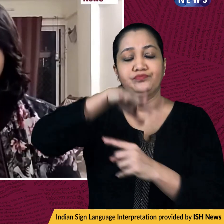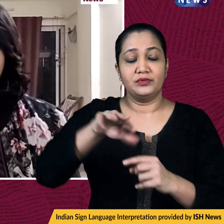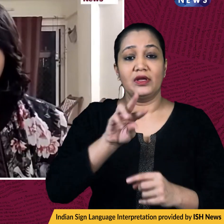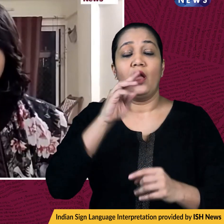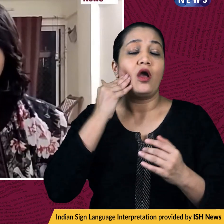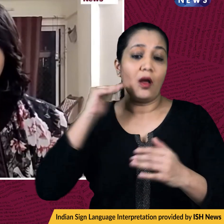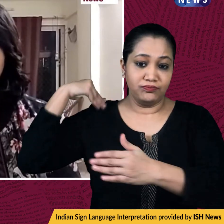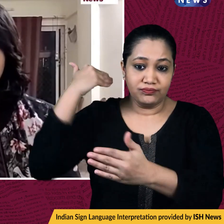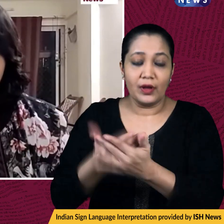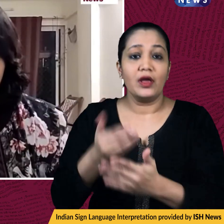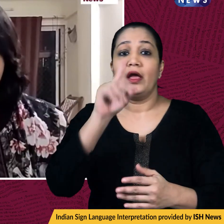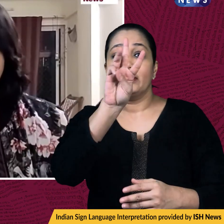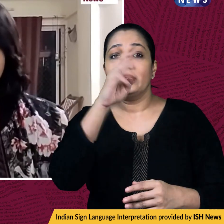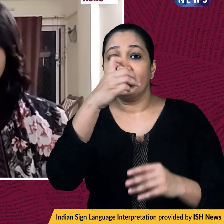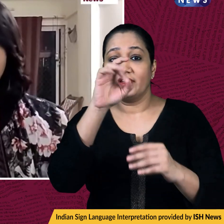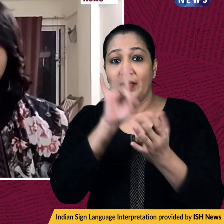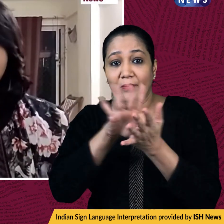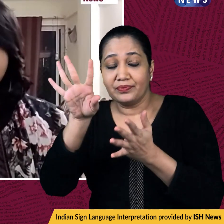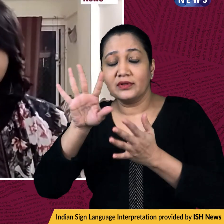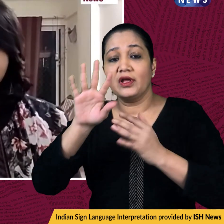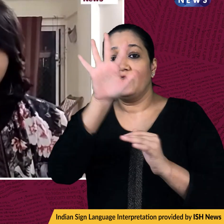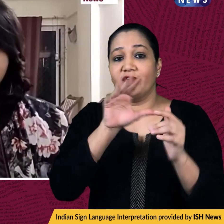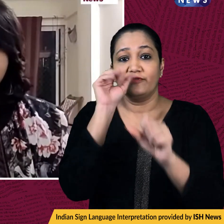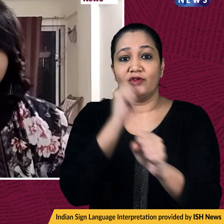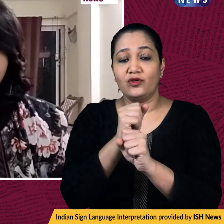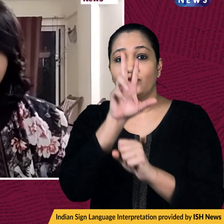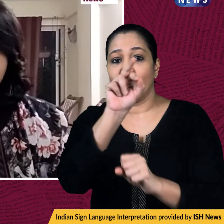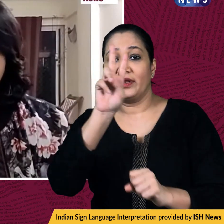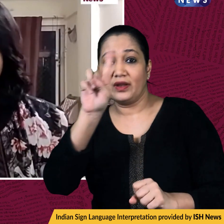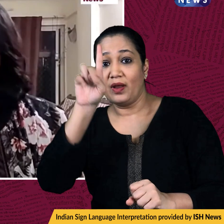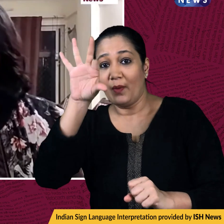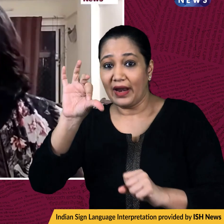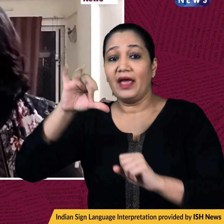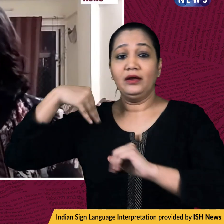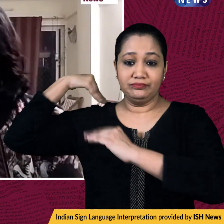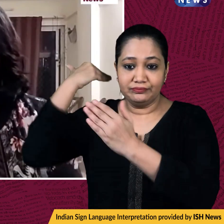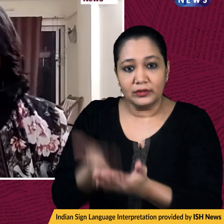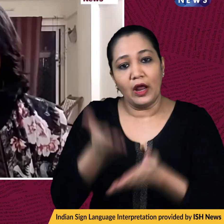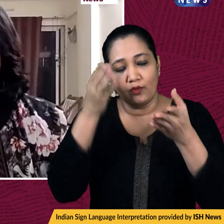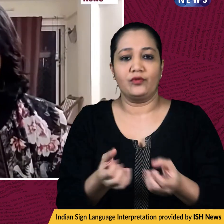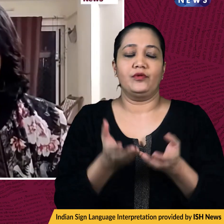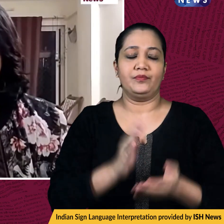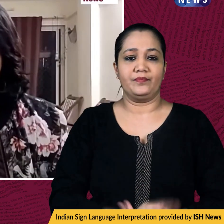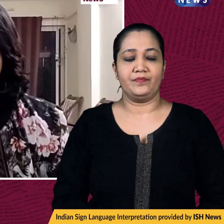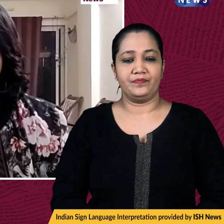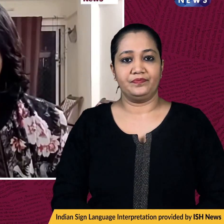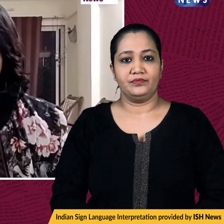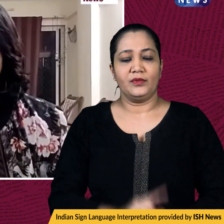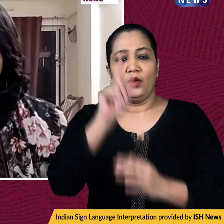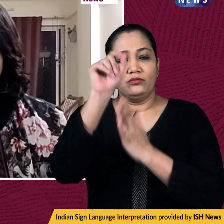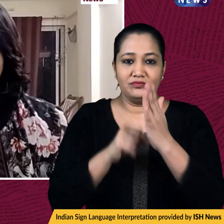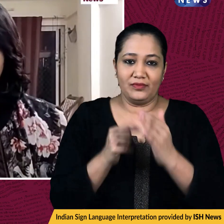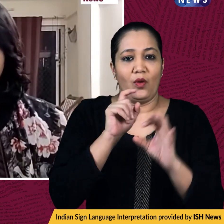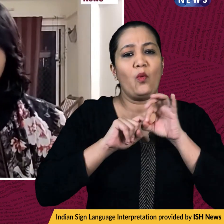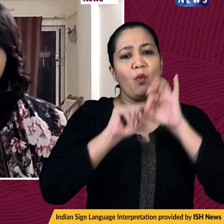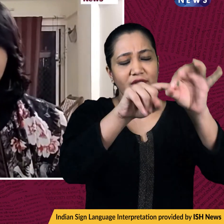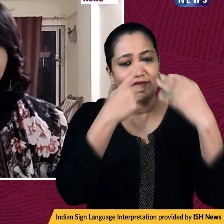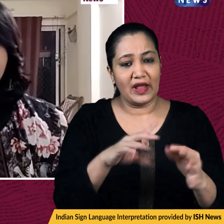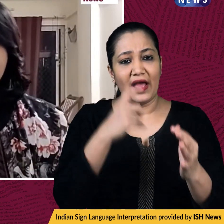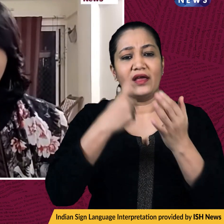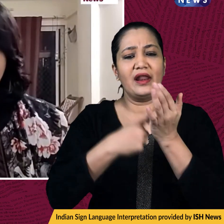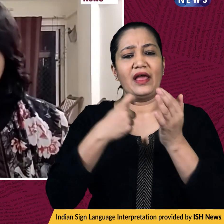Article 370 was repealed on the 5th of August 2019. Replying to a written question in Rajya Sabha,